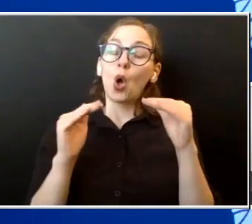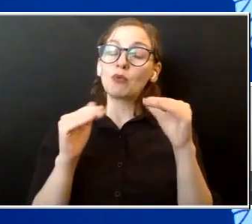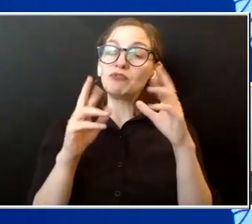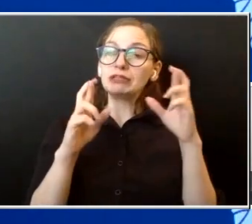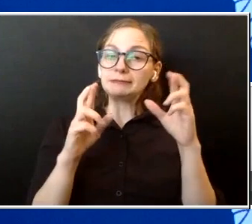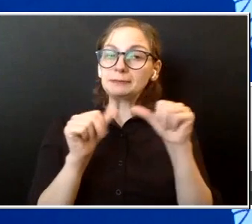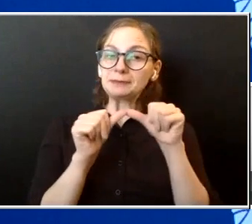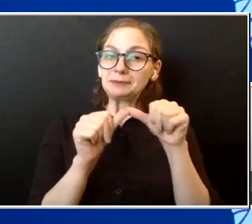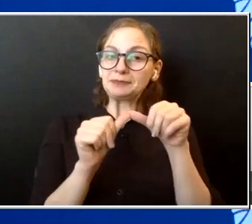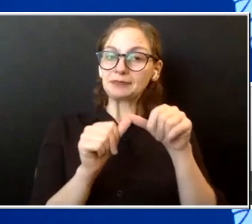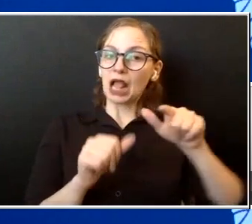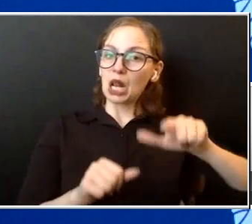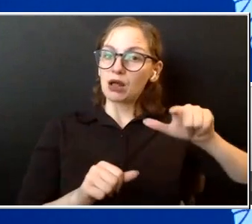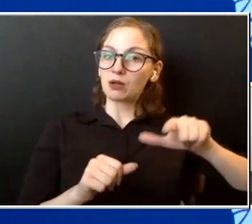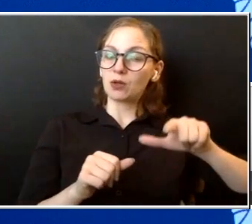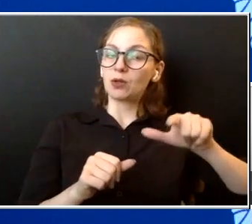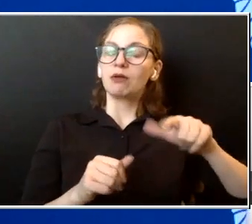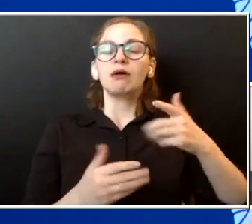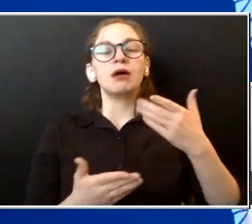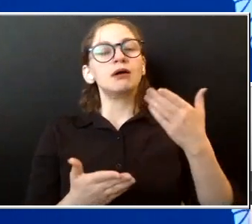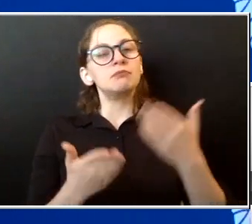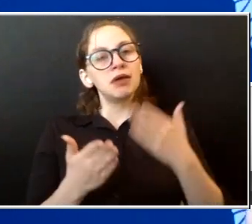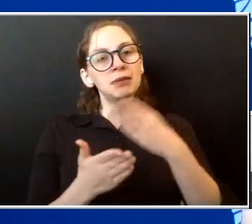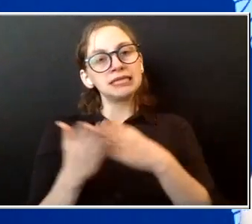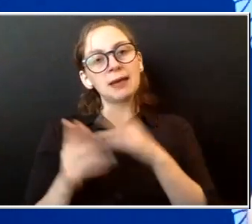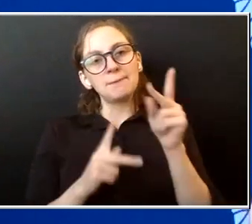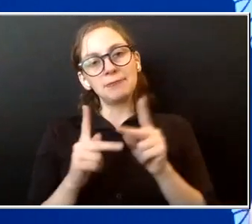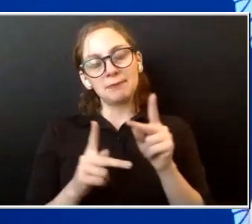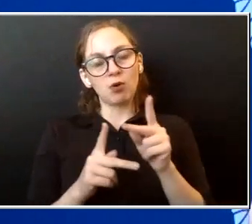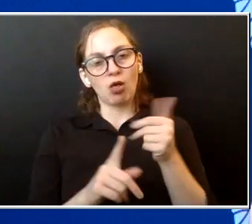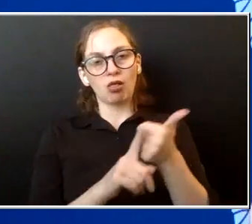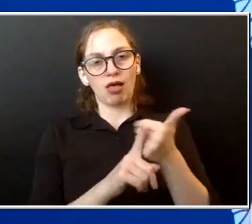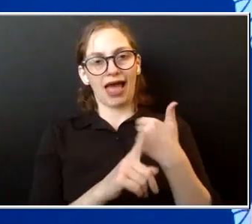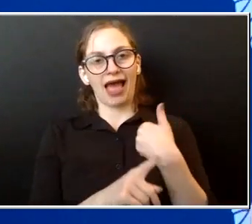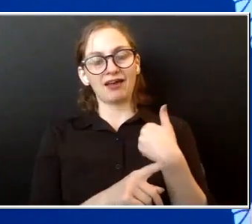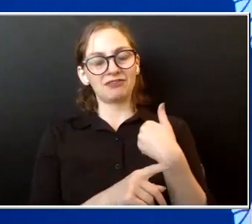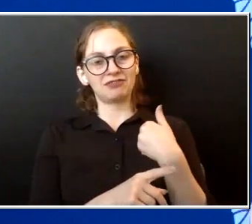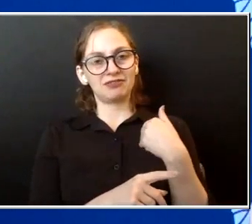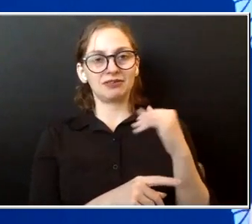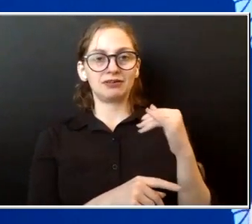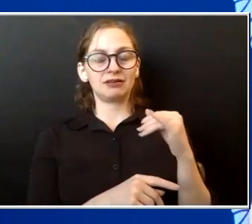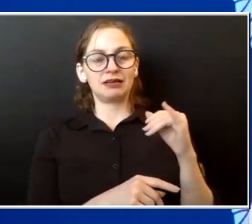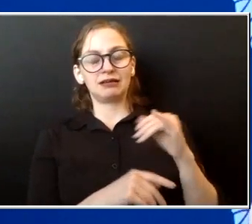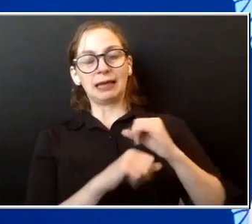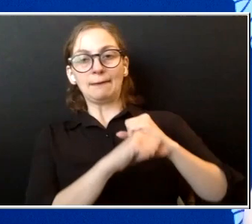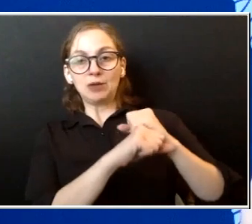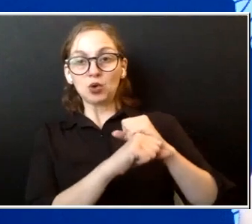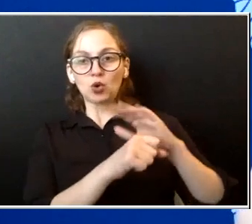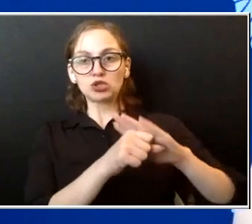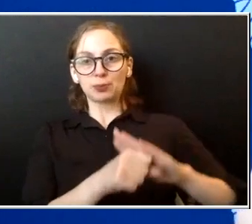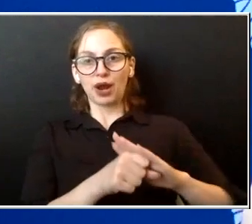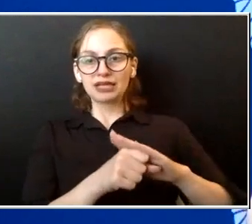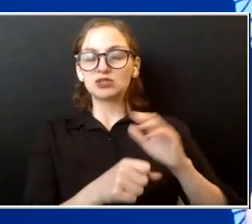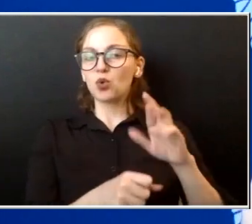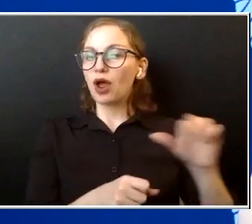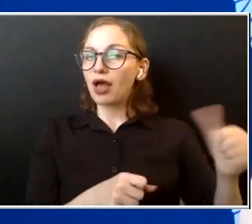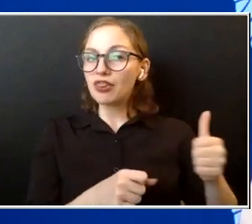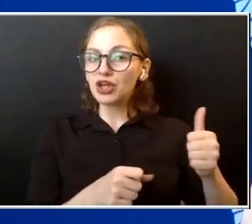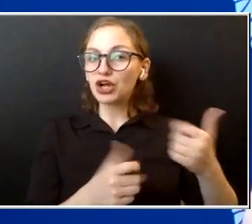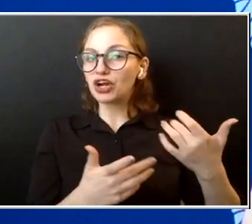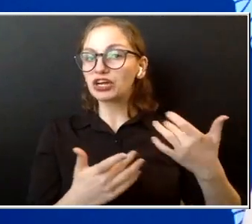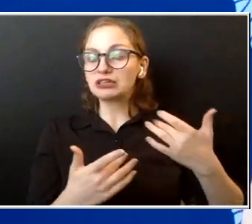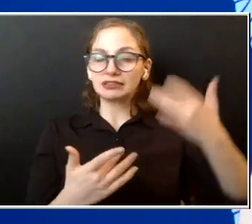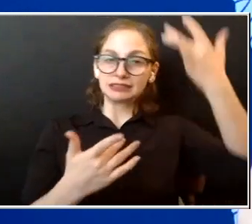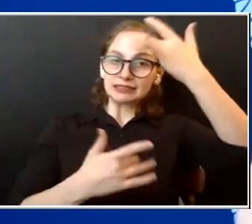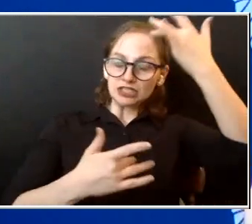with immunosuppressed conditions or other conditions. So again, those pillars of infection prevention, mask wearing, it's